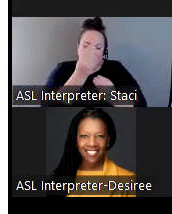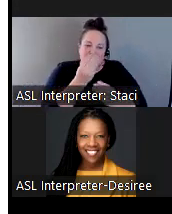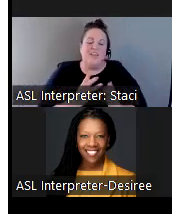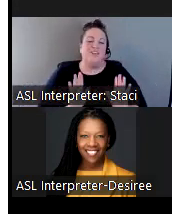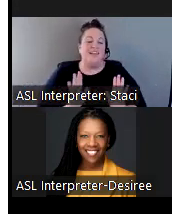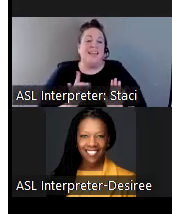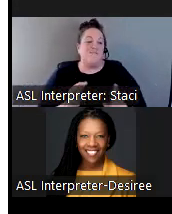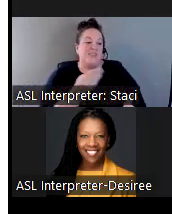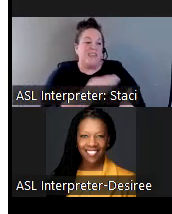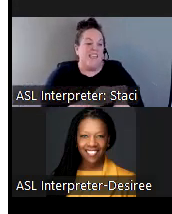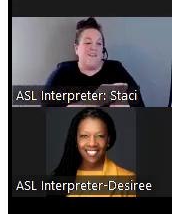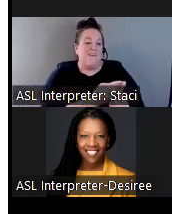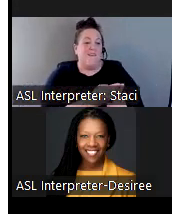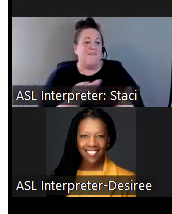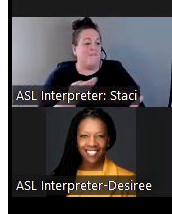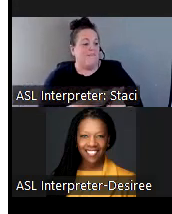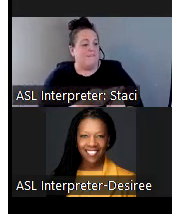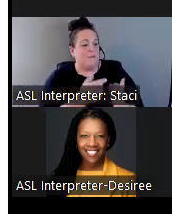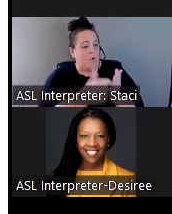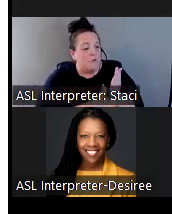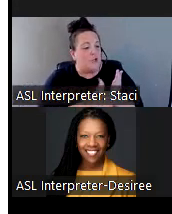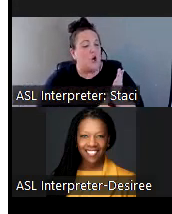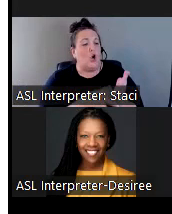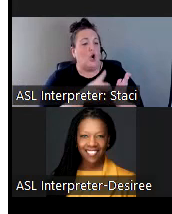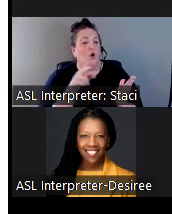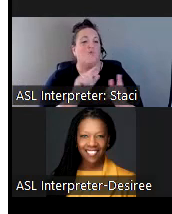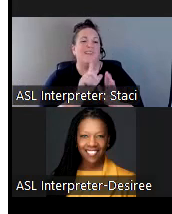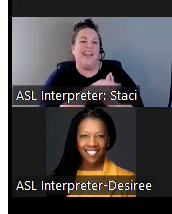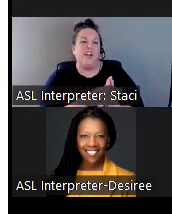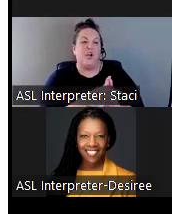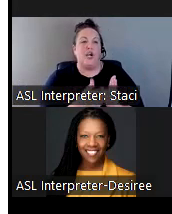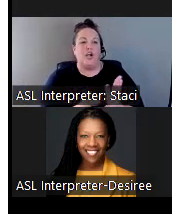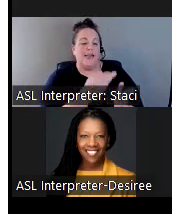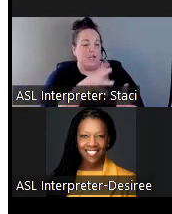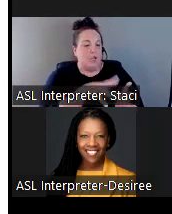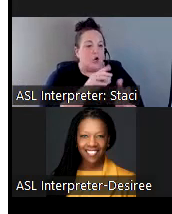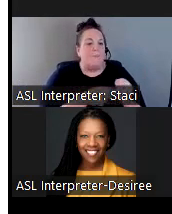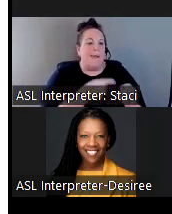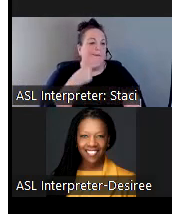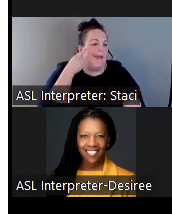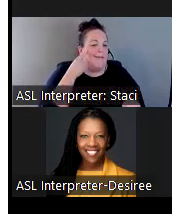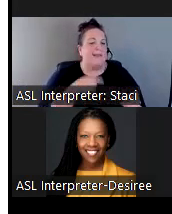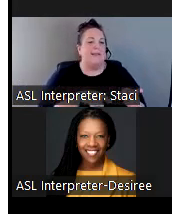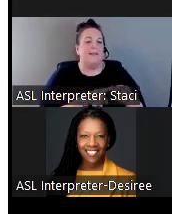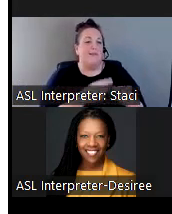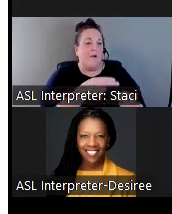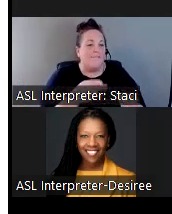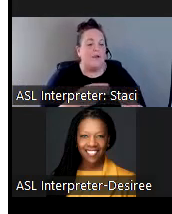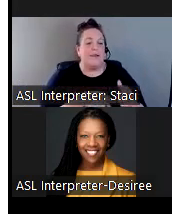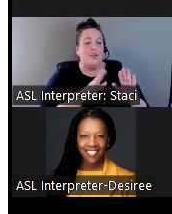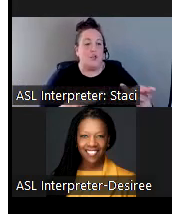it to them in a concise brochure where they can go at their leisure to go and learn more about deafness or hard of hearing